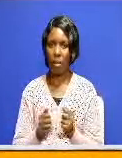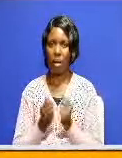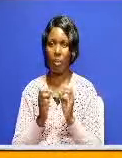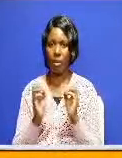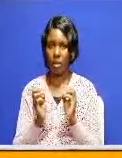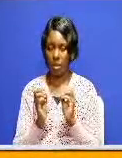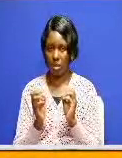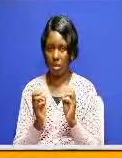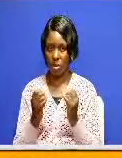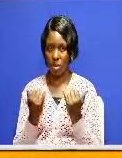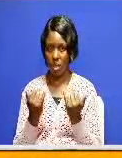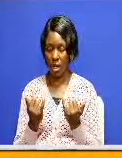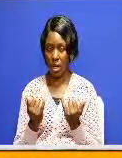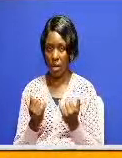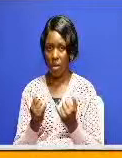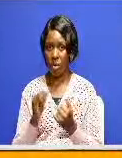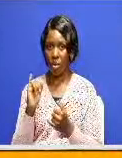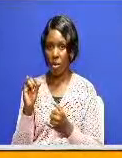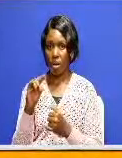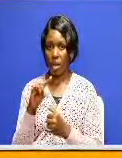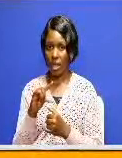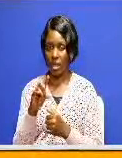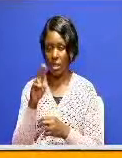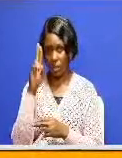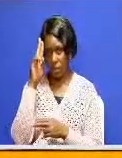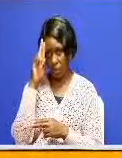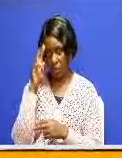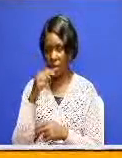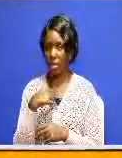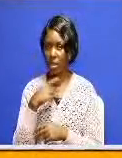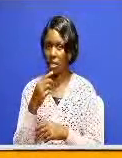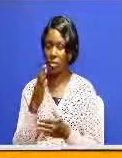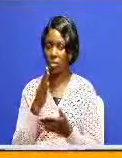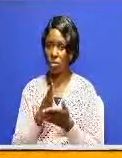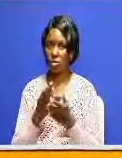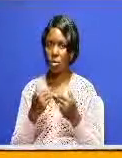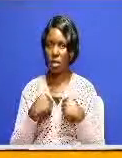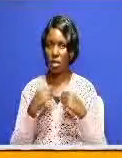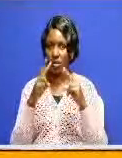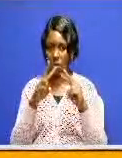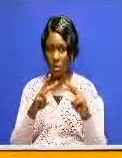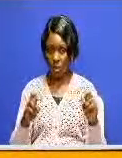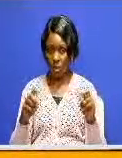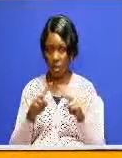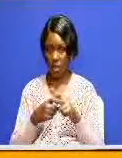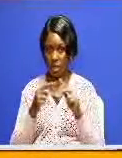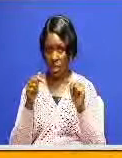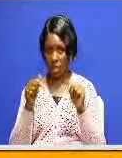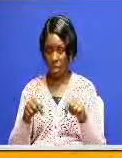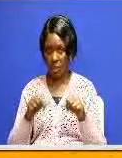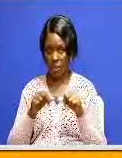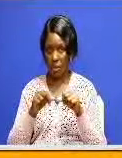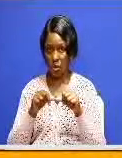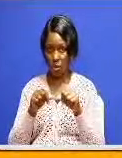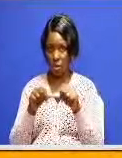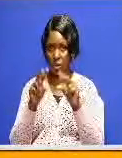ante tunyo haiji Mutyambai na ari kidiria kiama uchungu ni bokedro buidika na kwambireja gwitana mbere ote muntu kinyo mwaja ndiguru